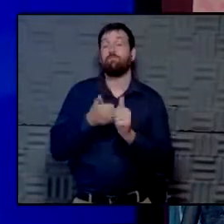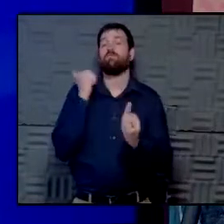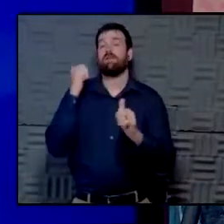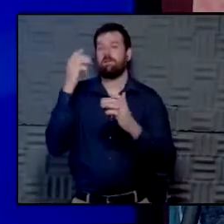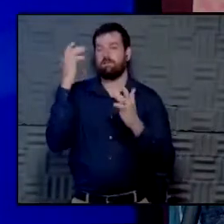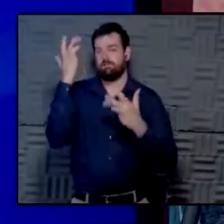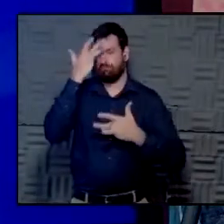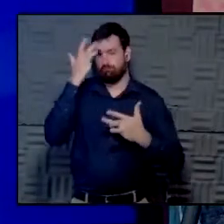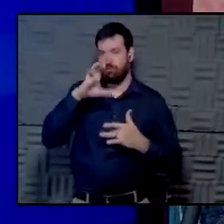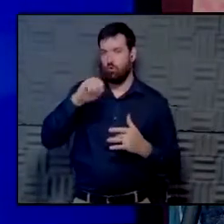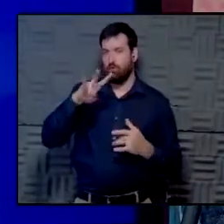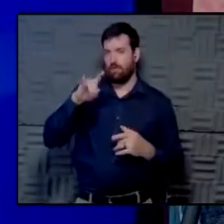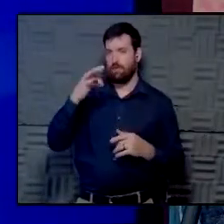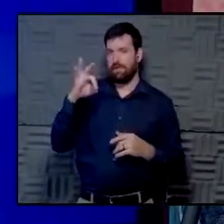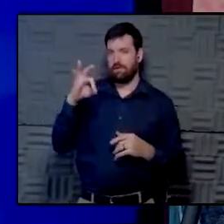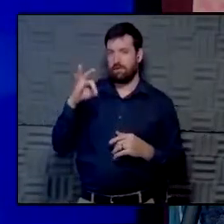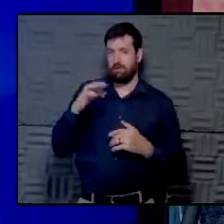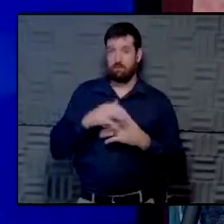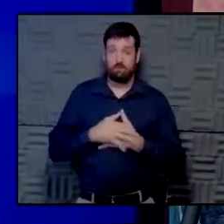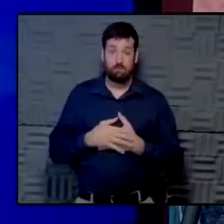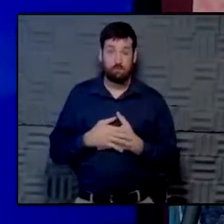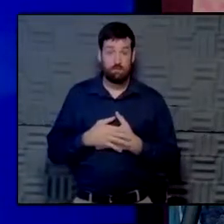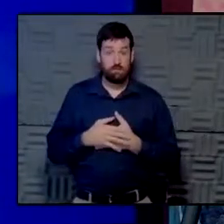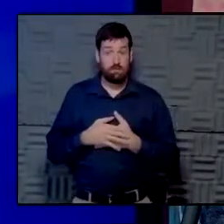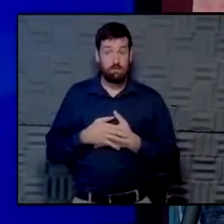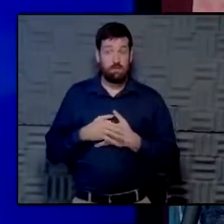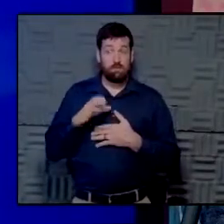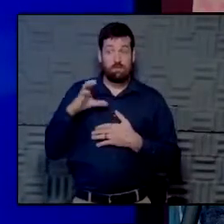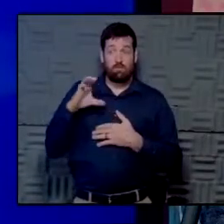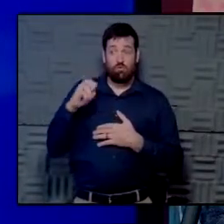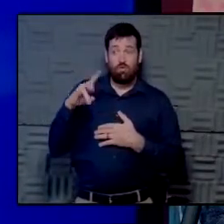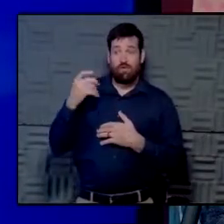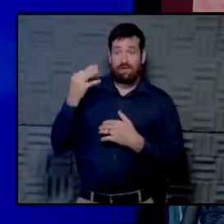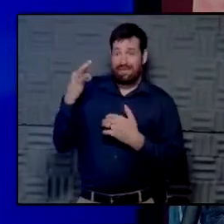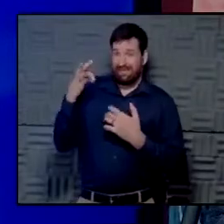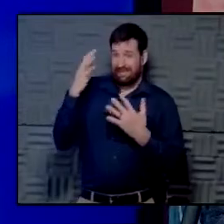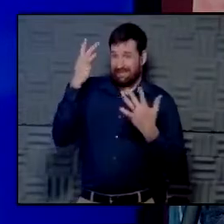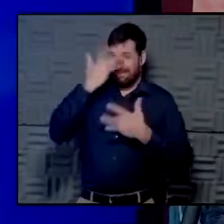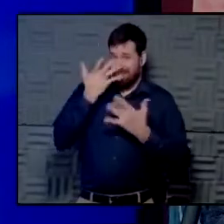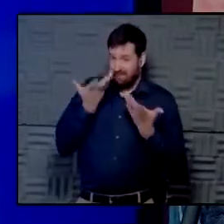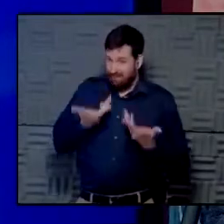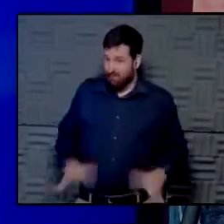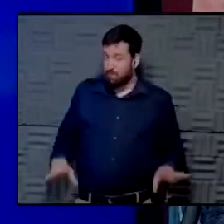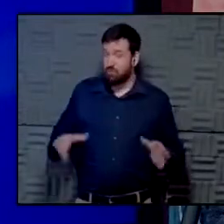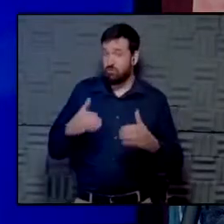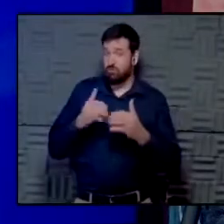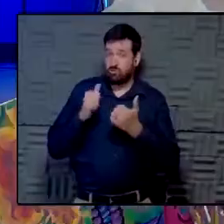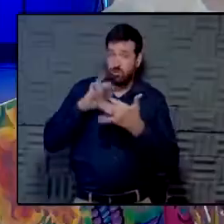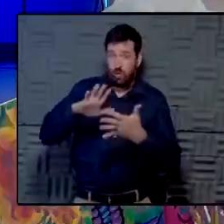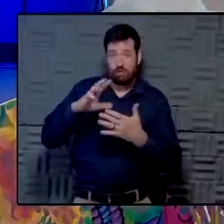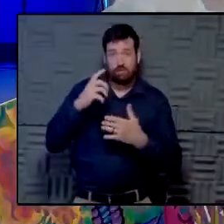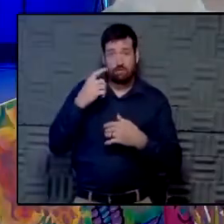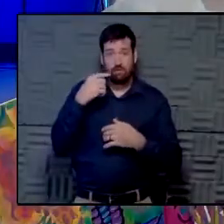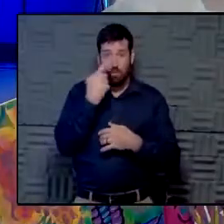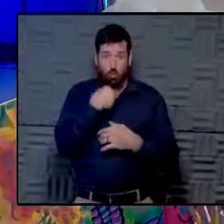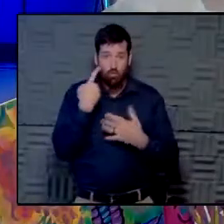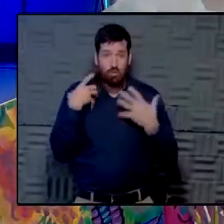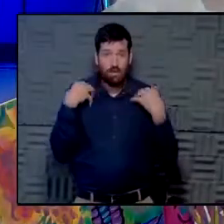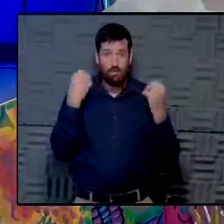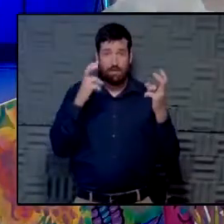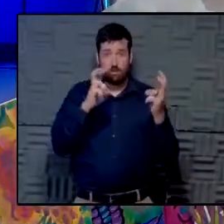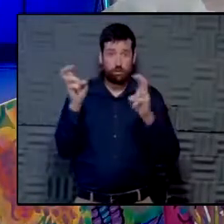relates to oral complications following the disease, I don't know the specifics on that, but would imagine there's probably